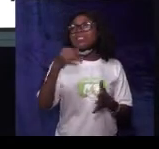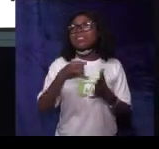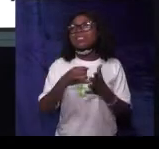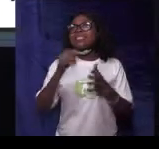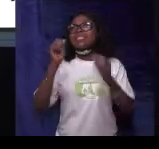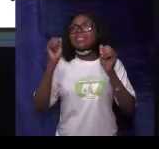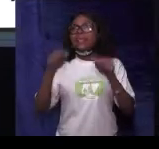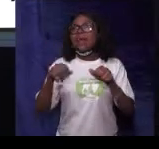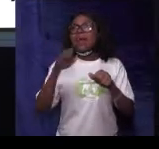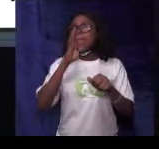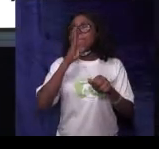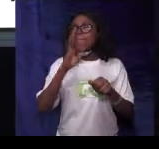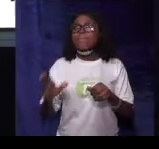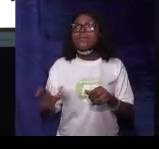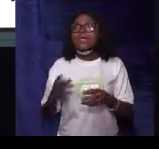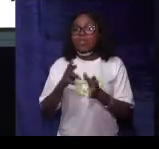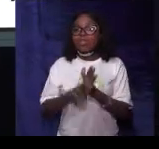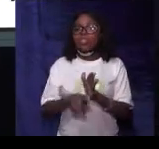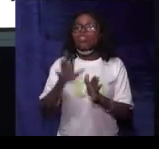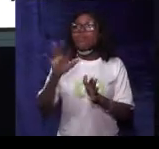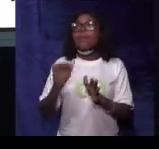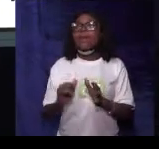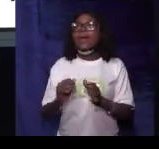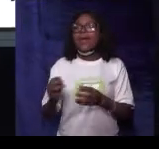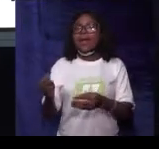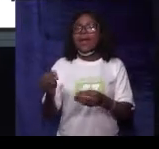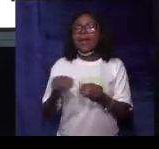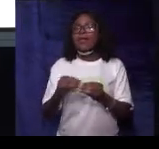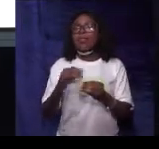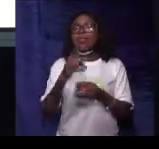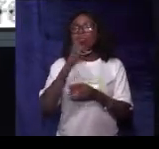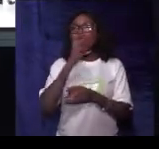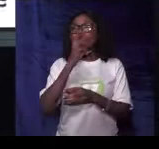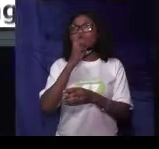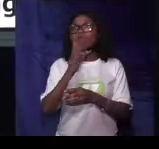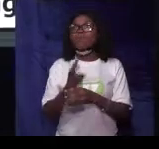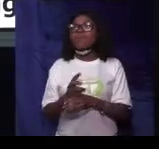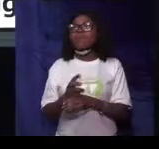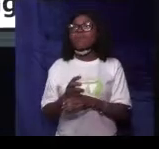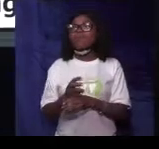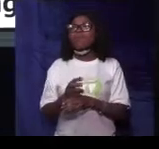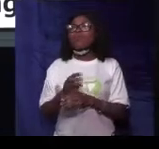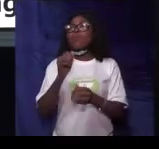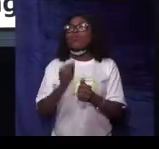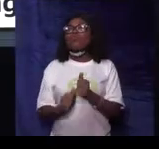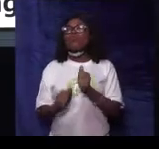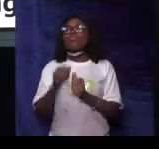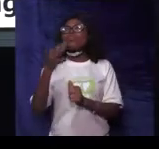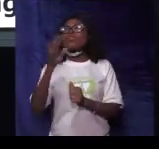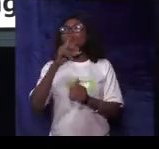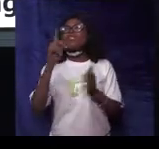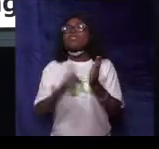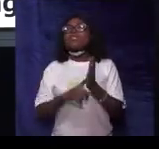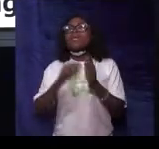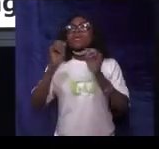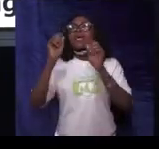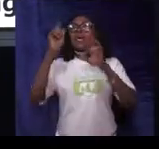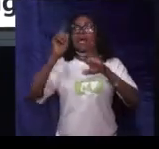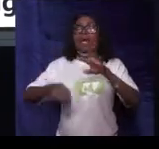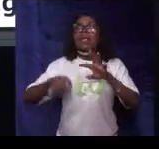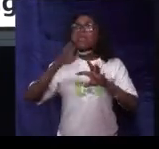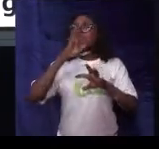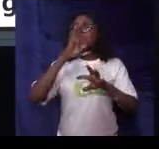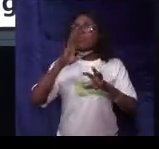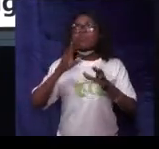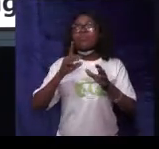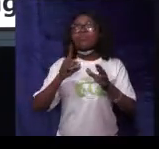option D. It can be reduced by adding water. Next question, and see who emerges the winner for today. Which